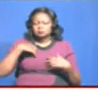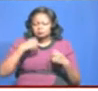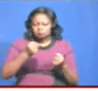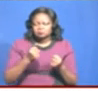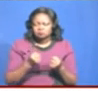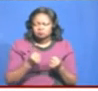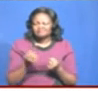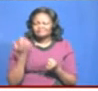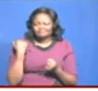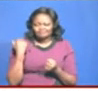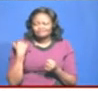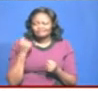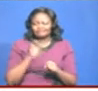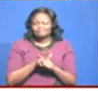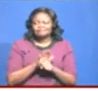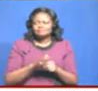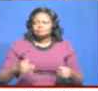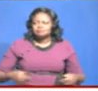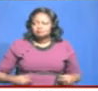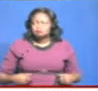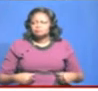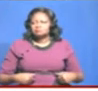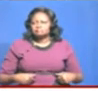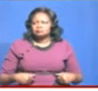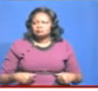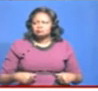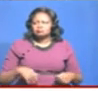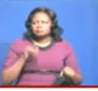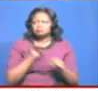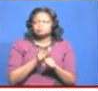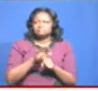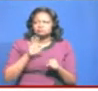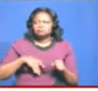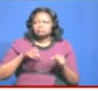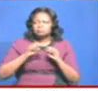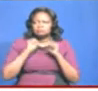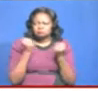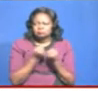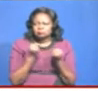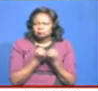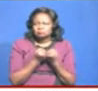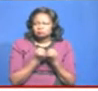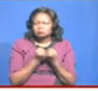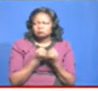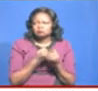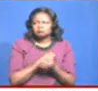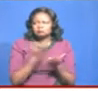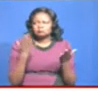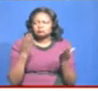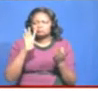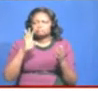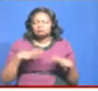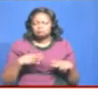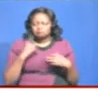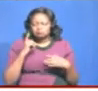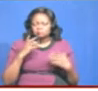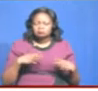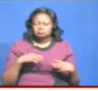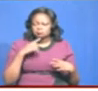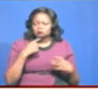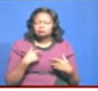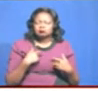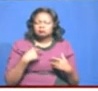disturbing very many youths and very, very many women in the society. In each and every 4 persons, we have one person who has